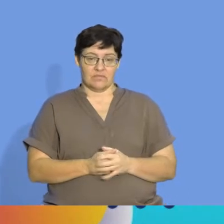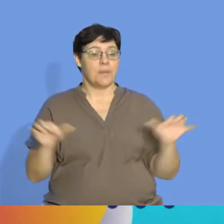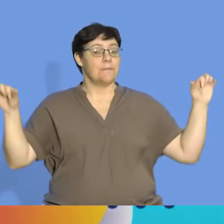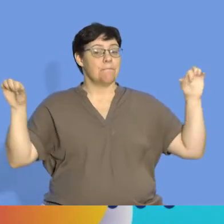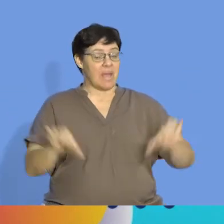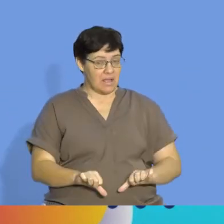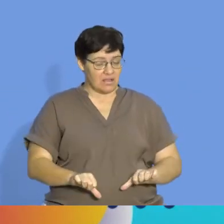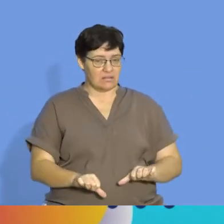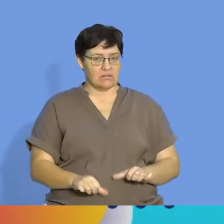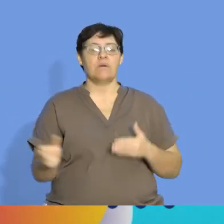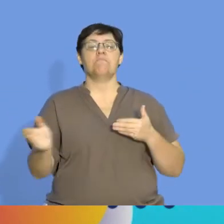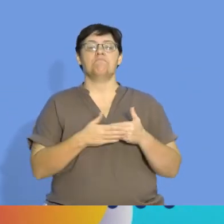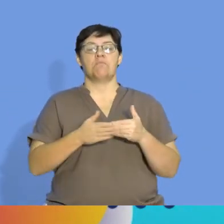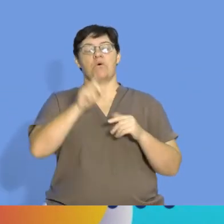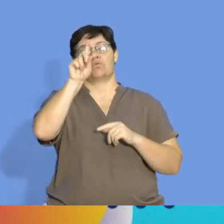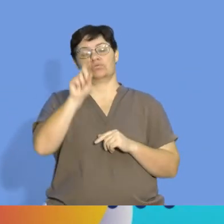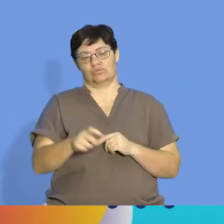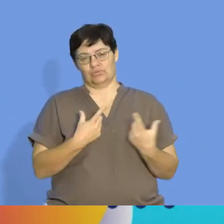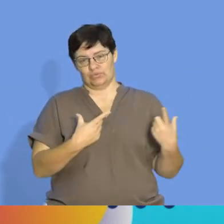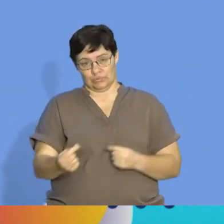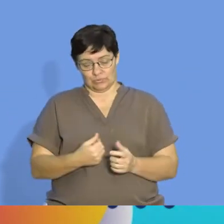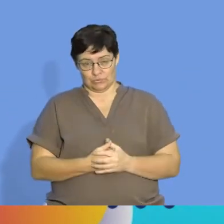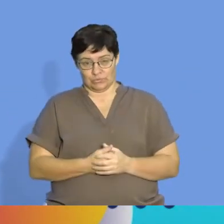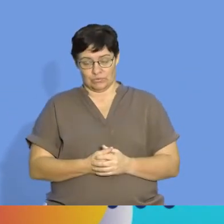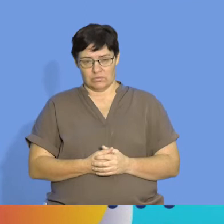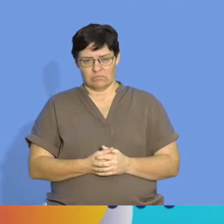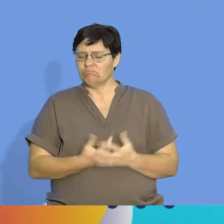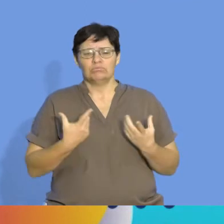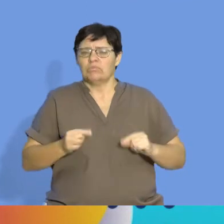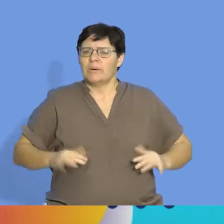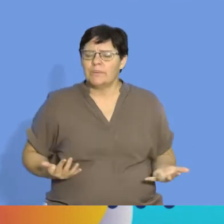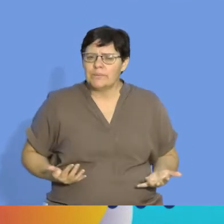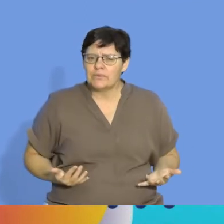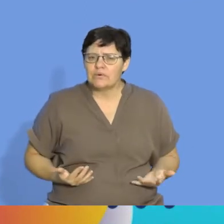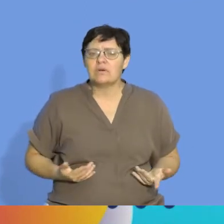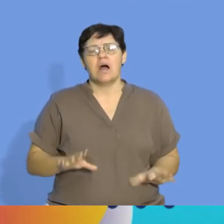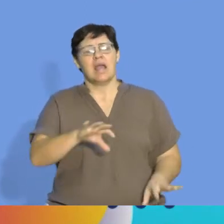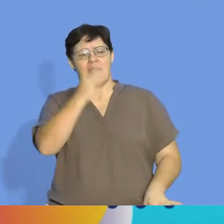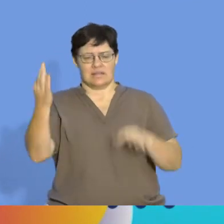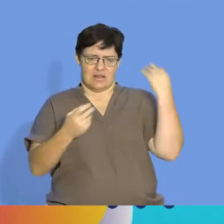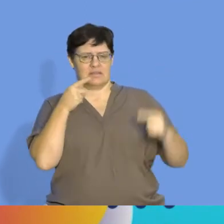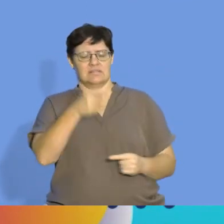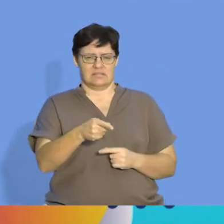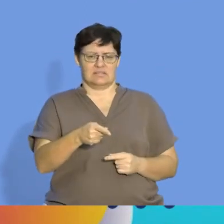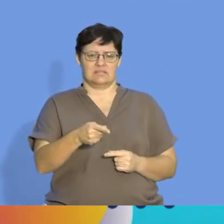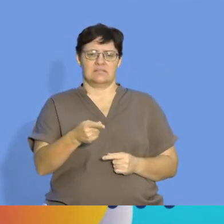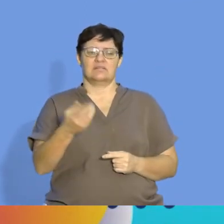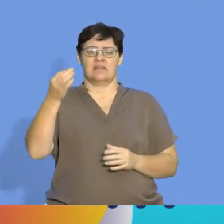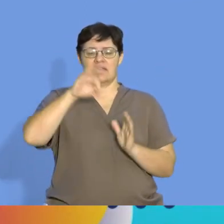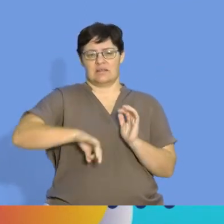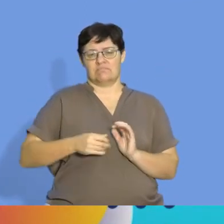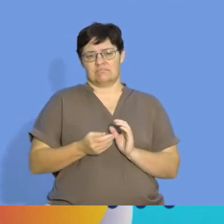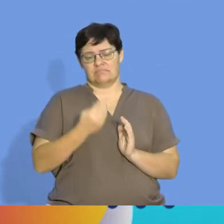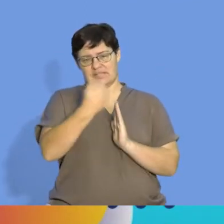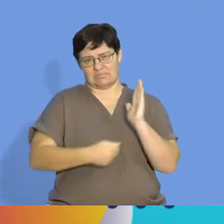so when you come back to us, we're going to do more questions regarding analyzing a projected income